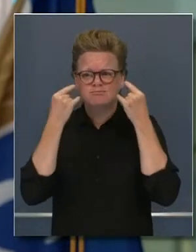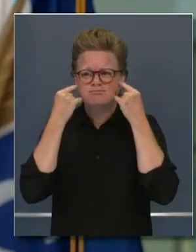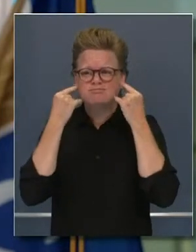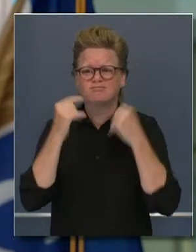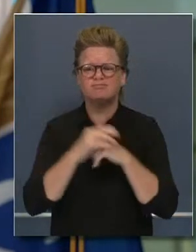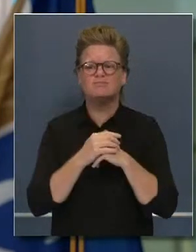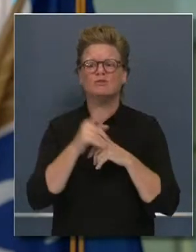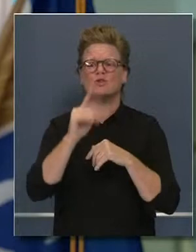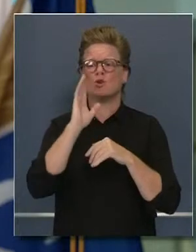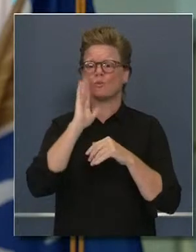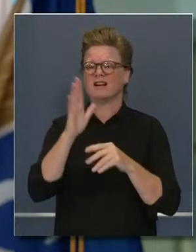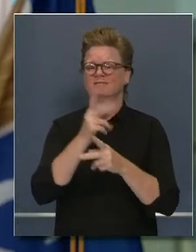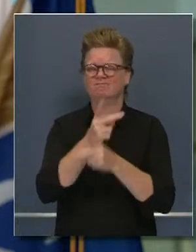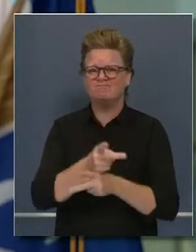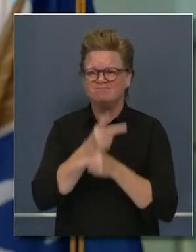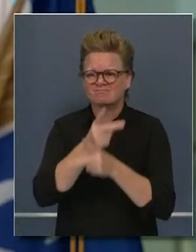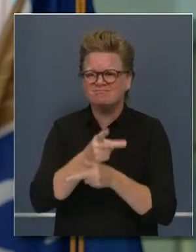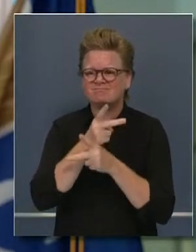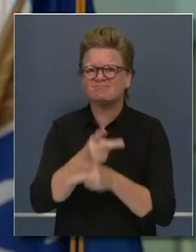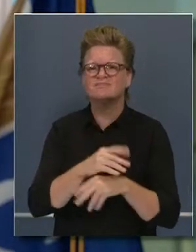all have to be, I think,